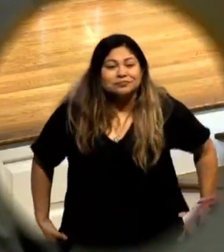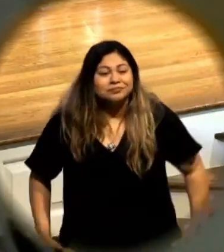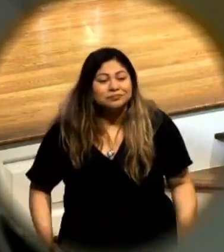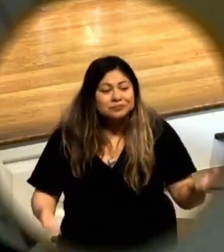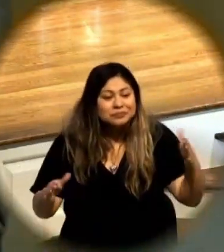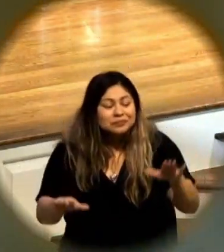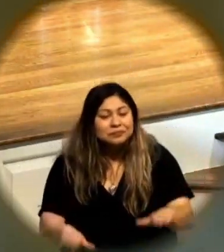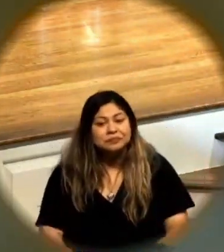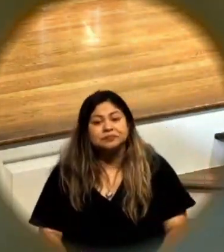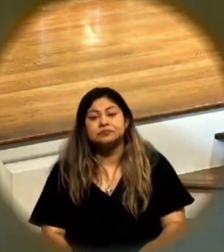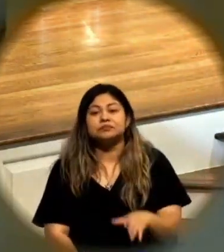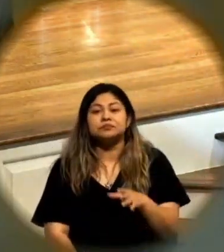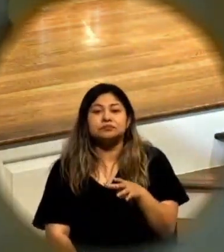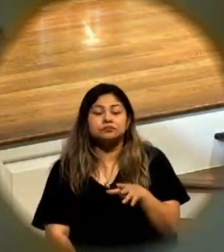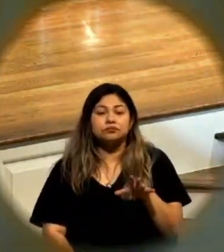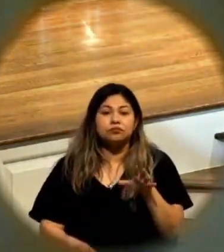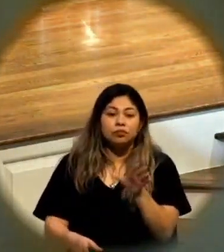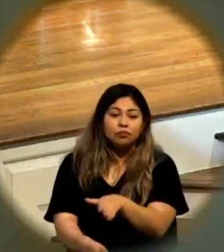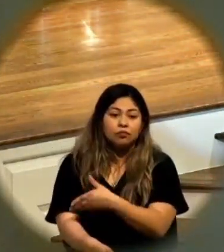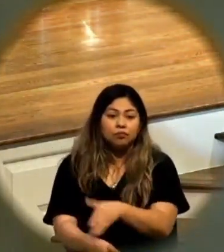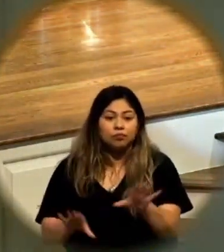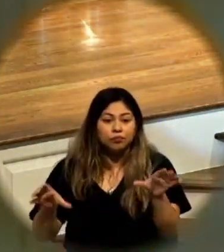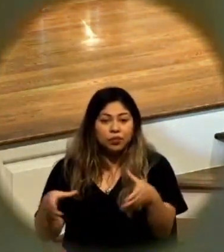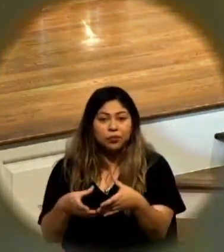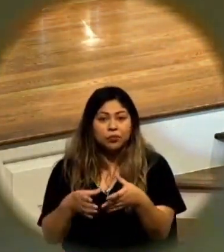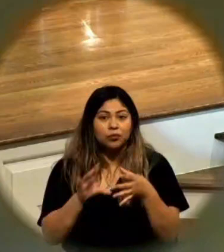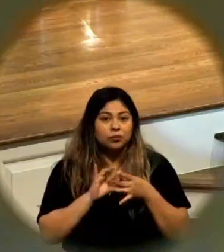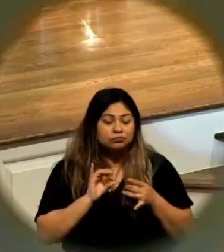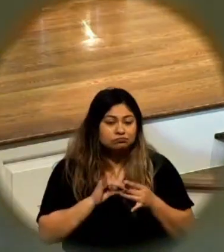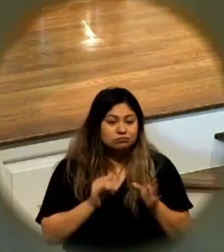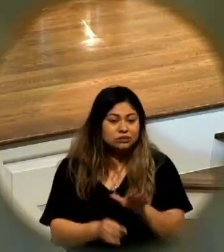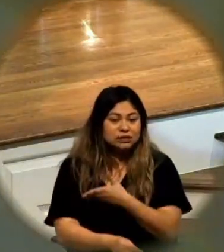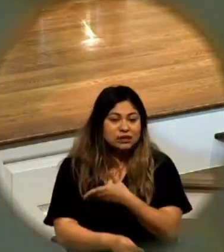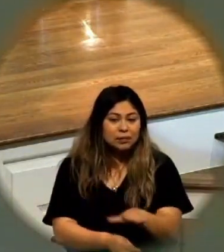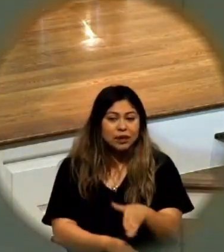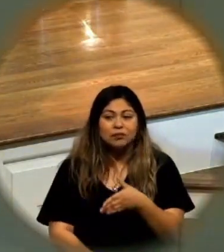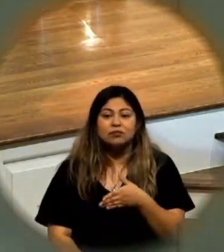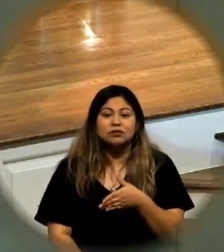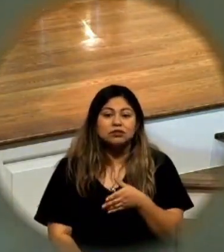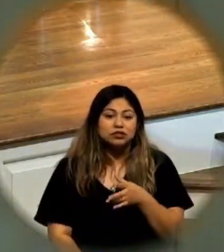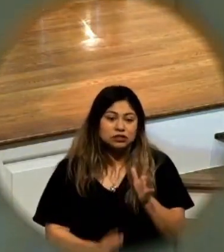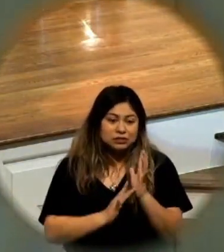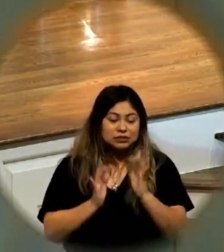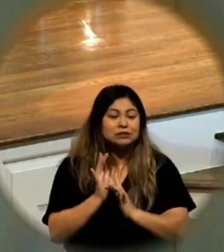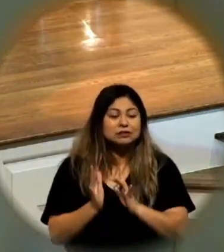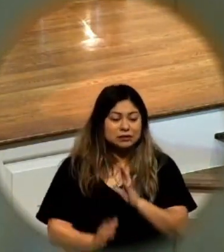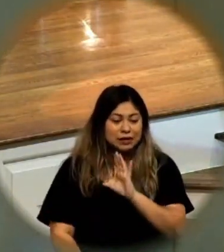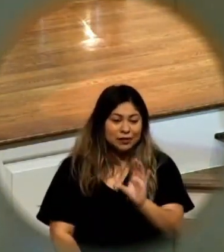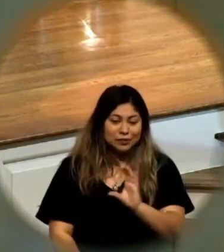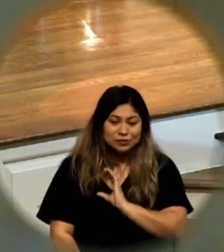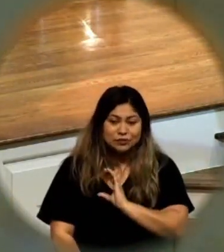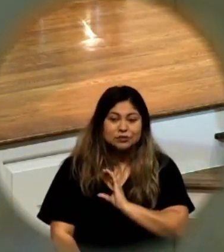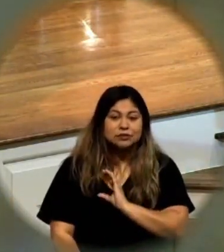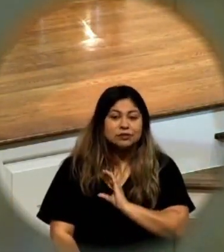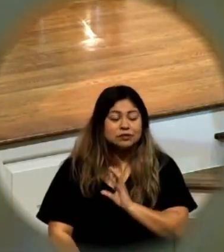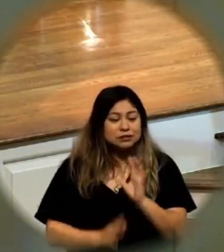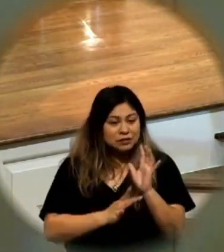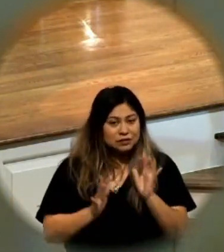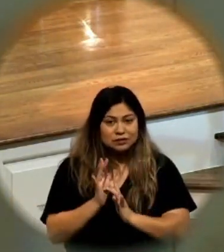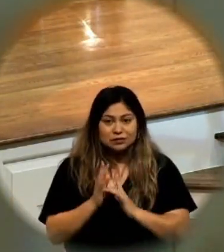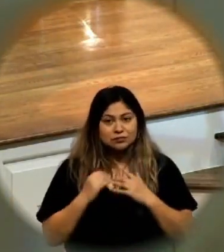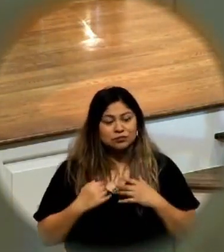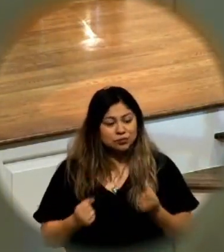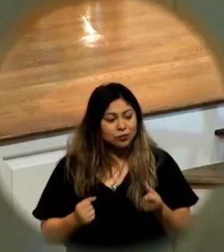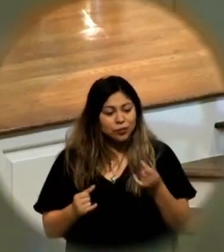The choir is going to sing of the character of Christ. Jesus is strong, and he is also